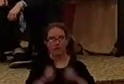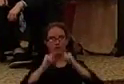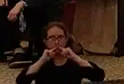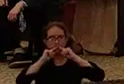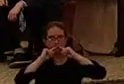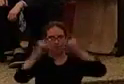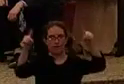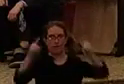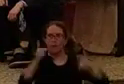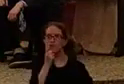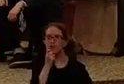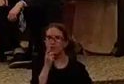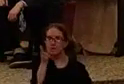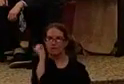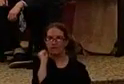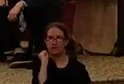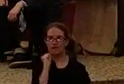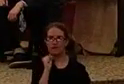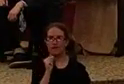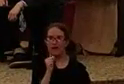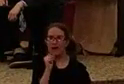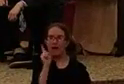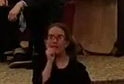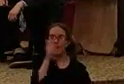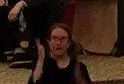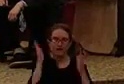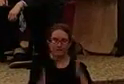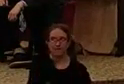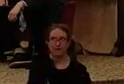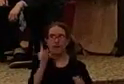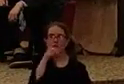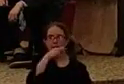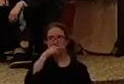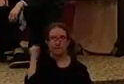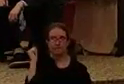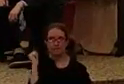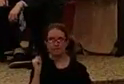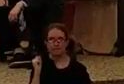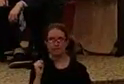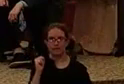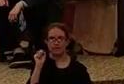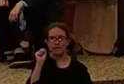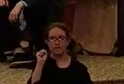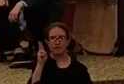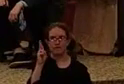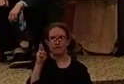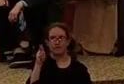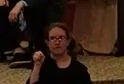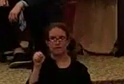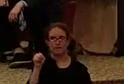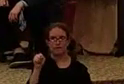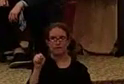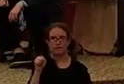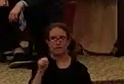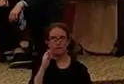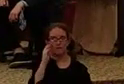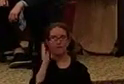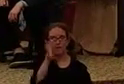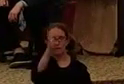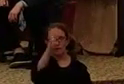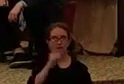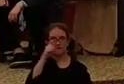literally, of who he was. I'm a liar. I'm a thief. I'm a usurper. Oh, hallelujah. And